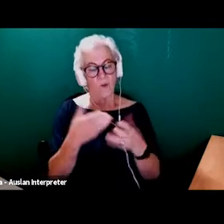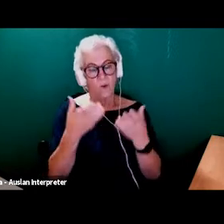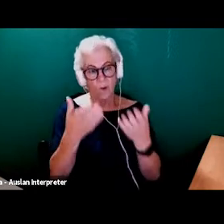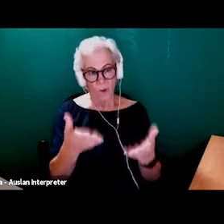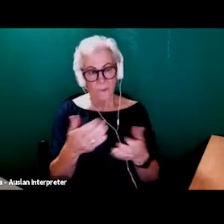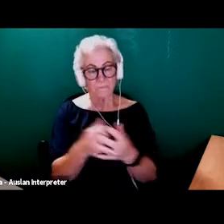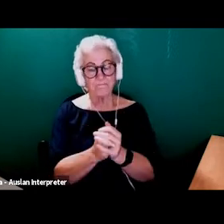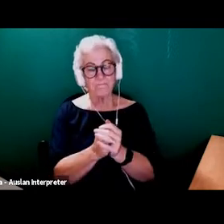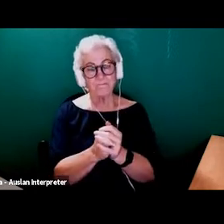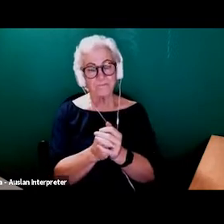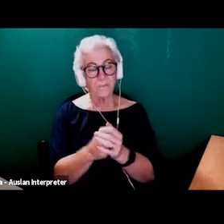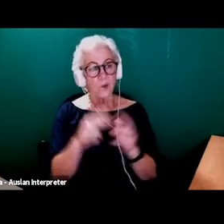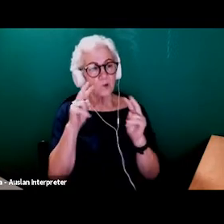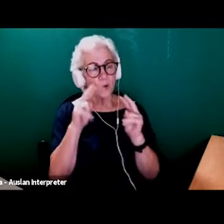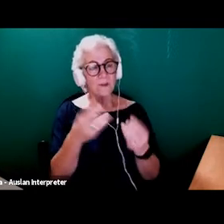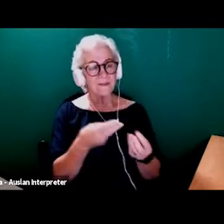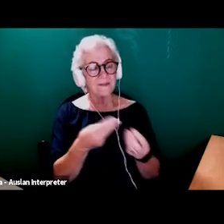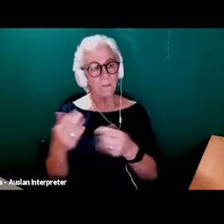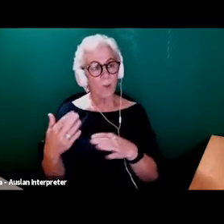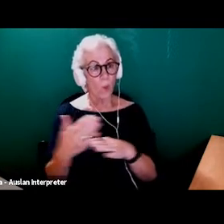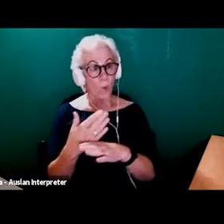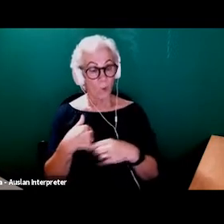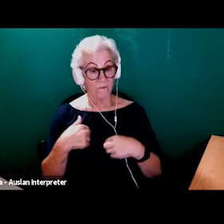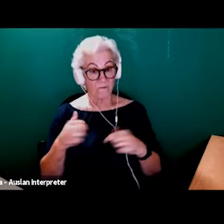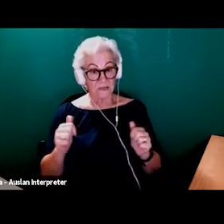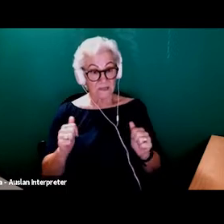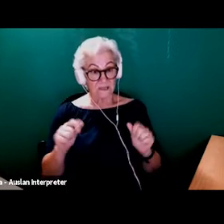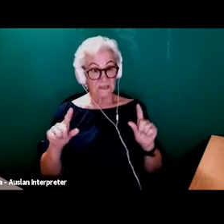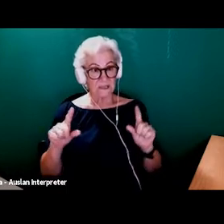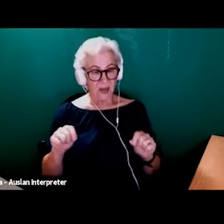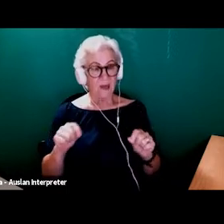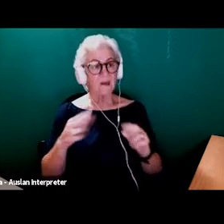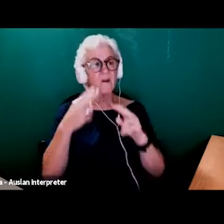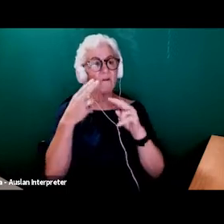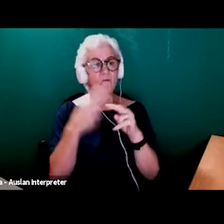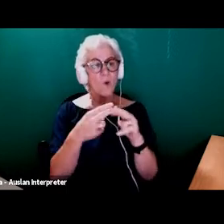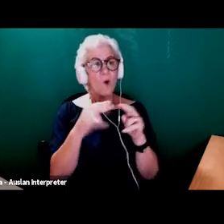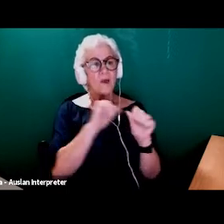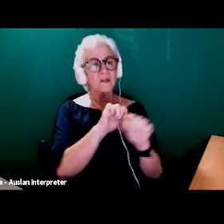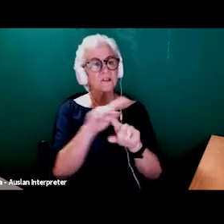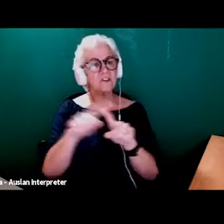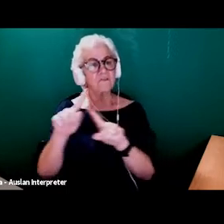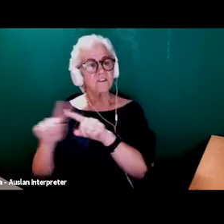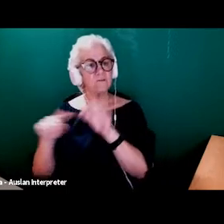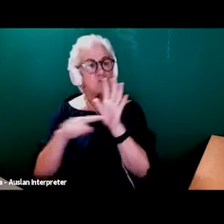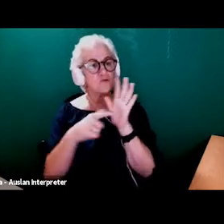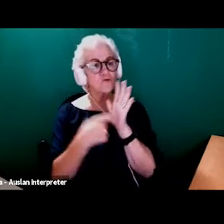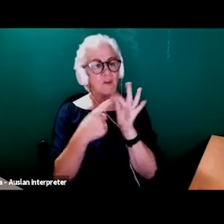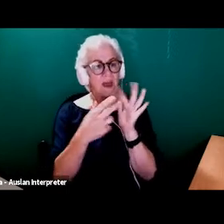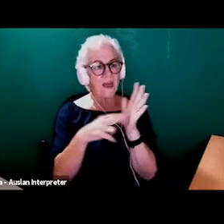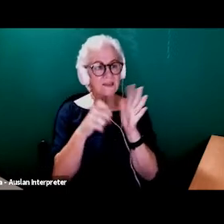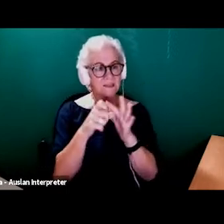So just to look at some of the work that we've done in terms of the trends in retention. So between 1,300